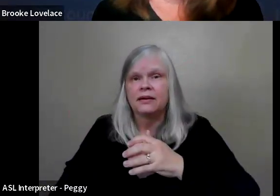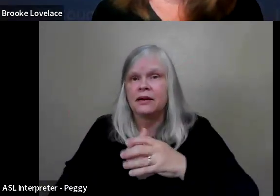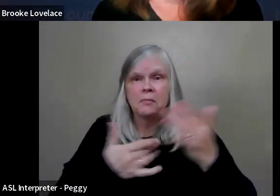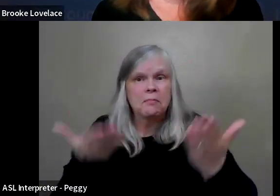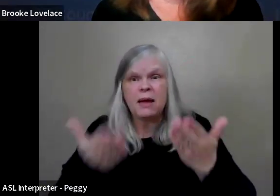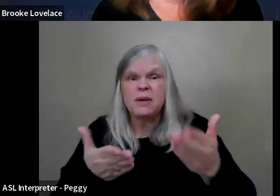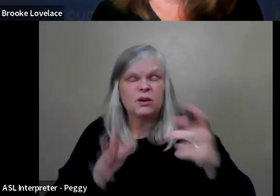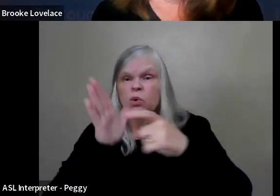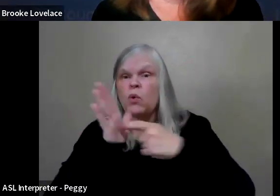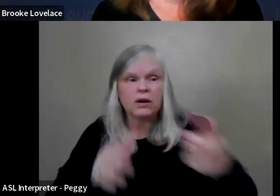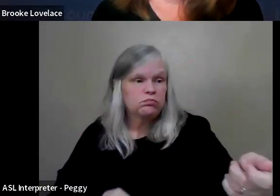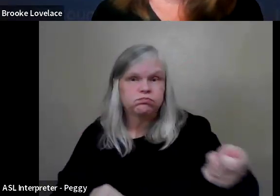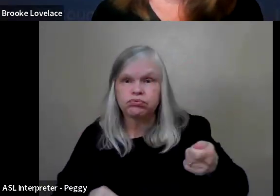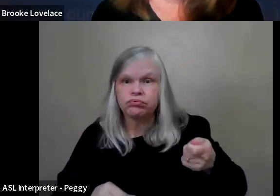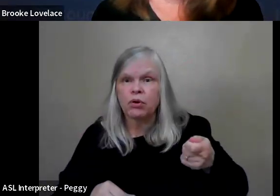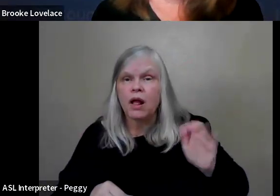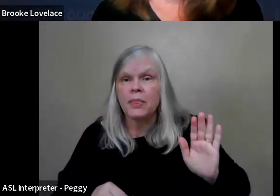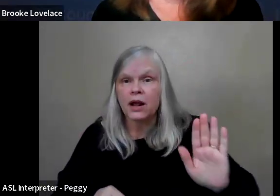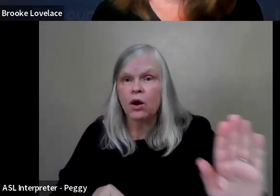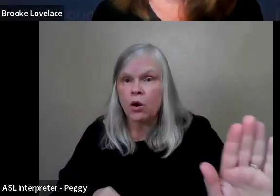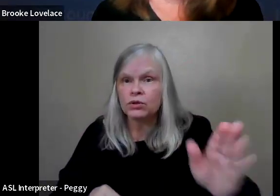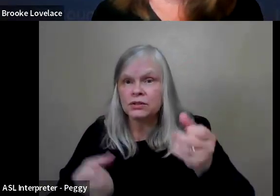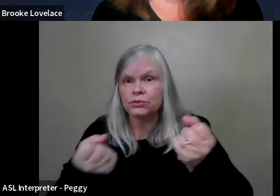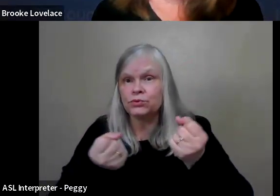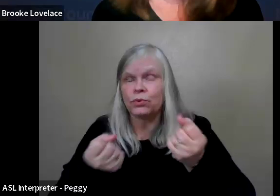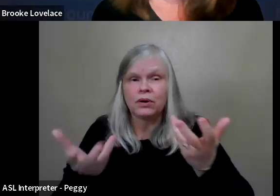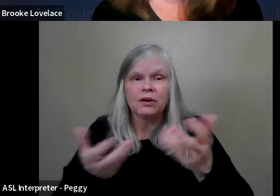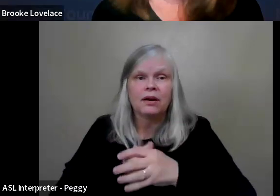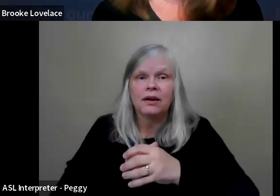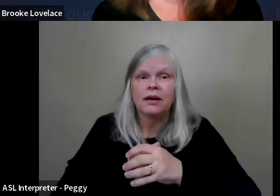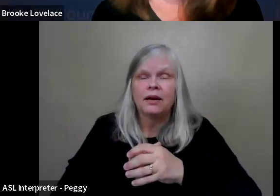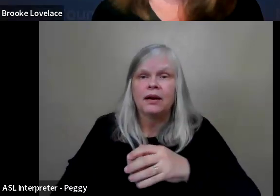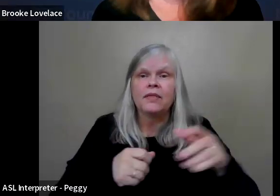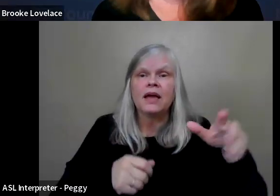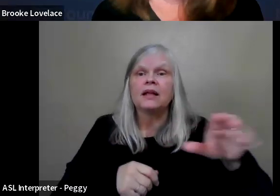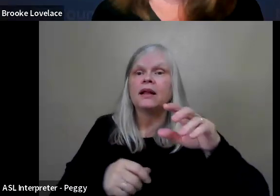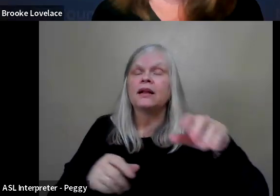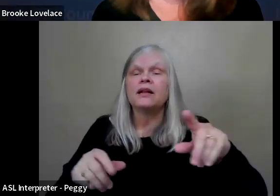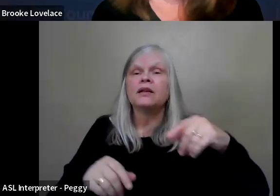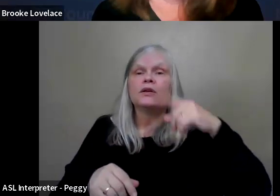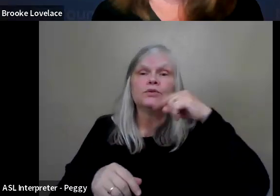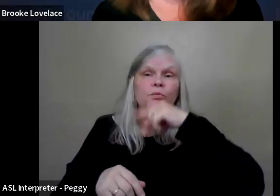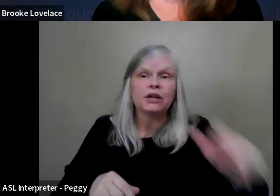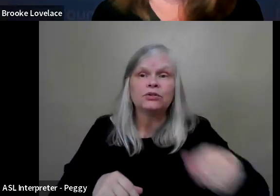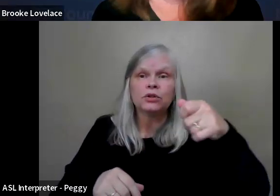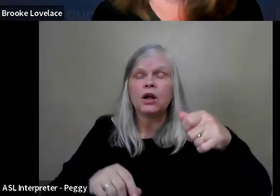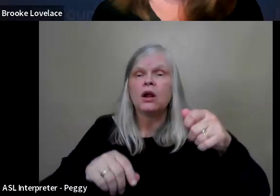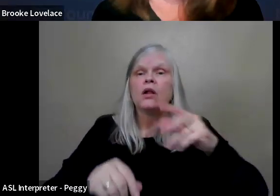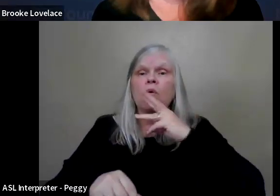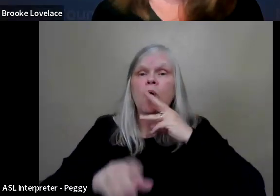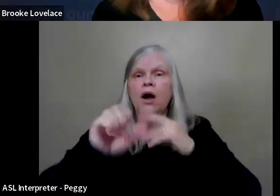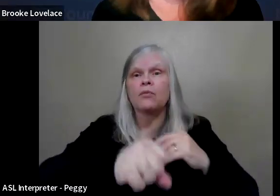opening a drawer, closing the drawer, grabbing the toothbrush, turning on the faucet of the